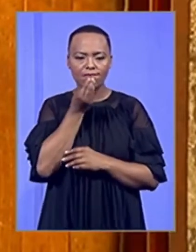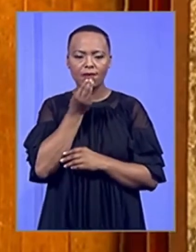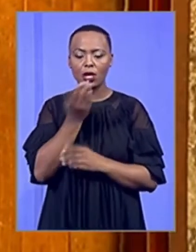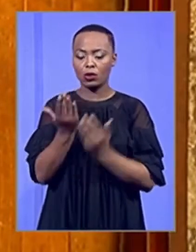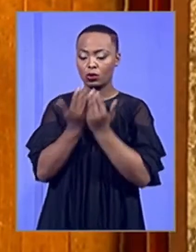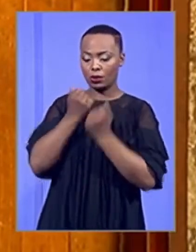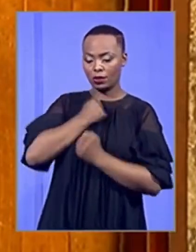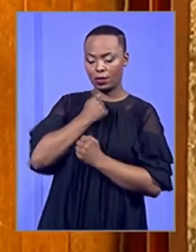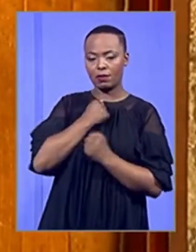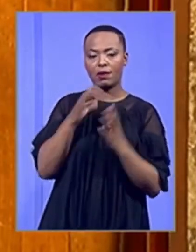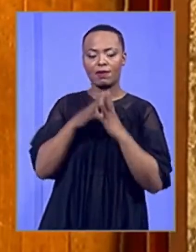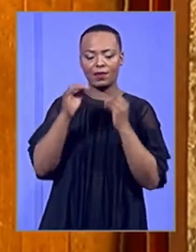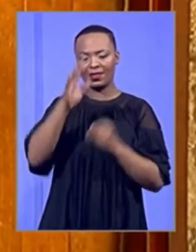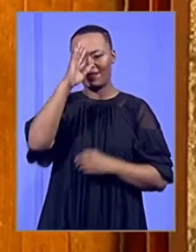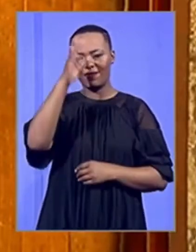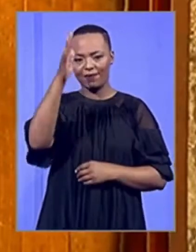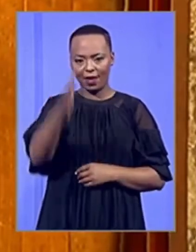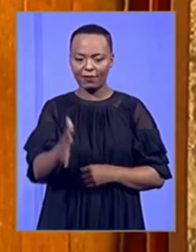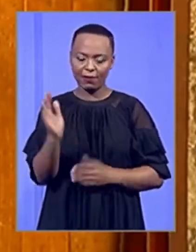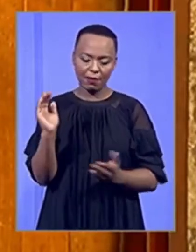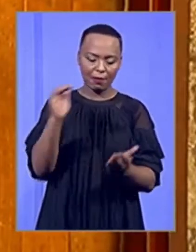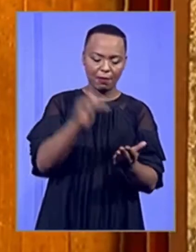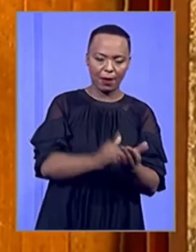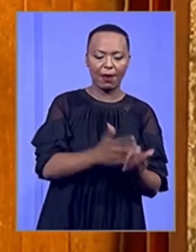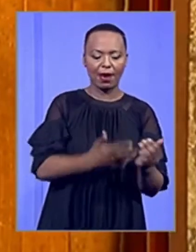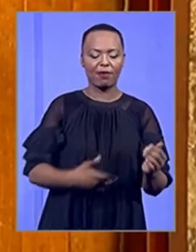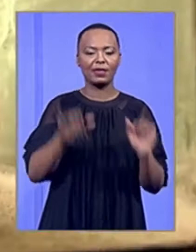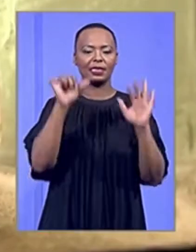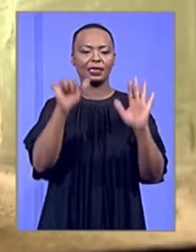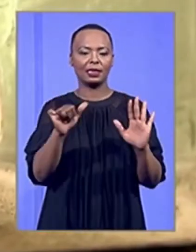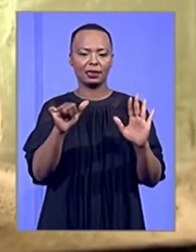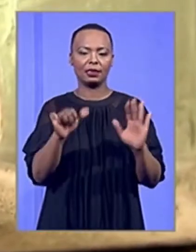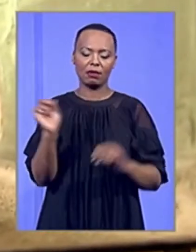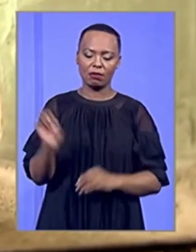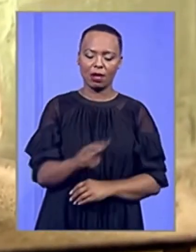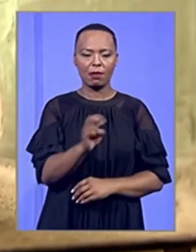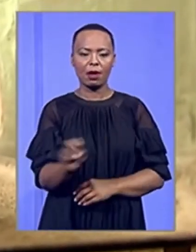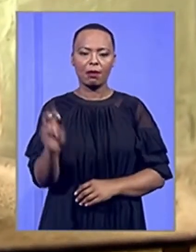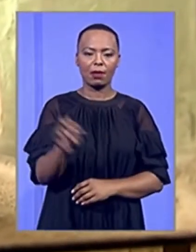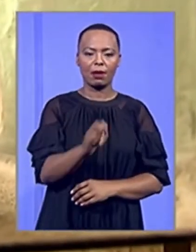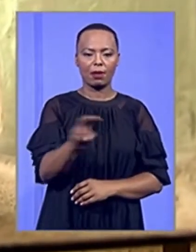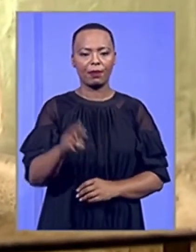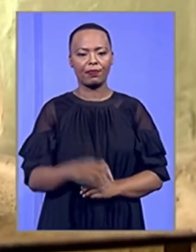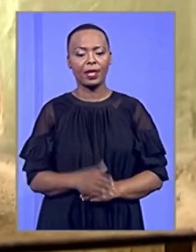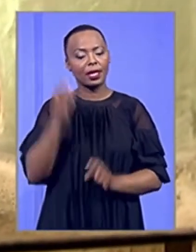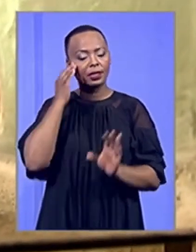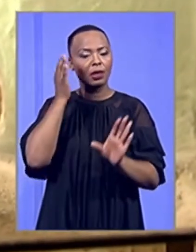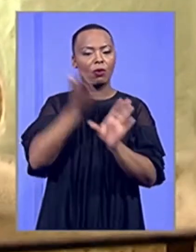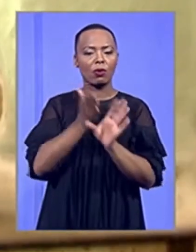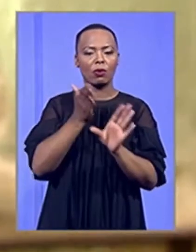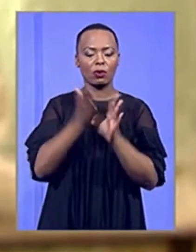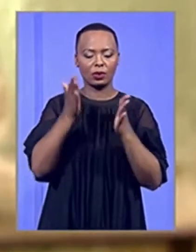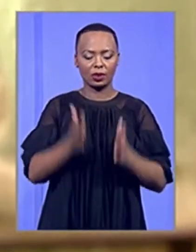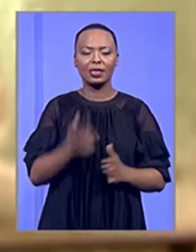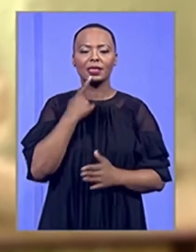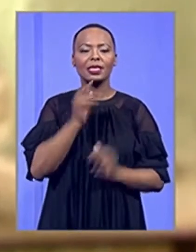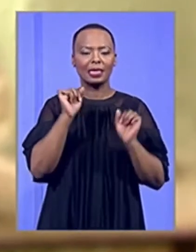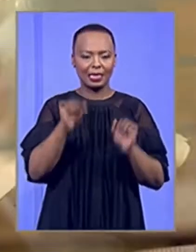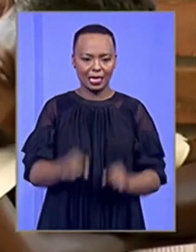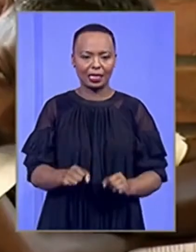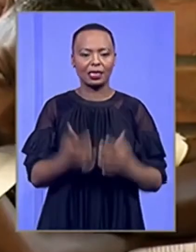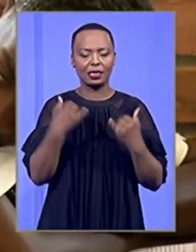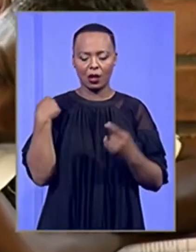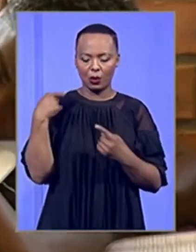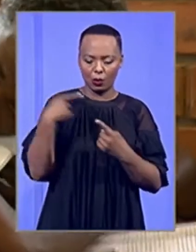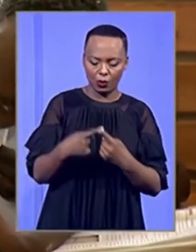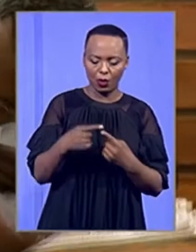ka 5 re fihla moo ka 6:30. Ditsebi tša monagano di re le ge bobedi bjo bo kgonne go fenya ditlhotlo